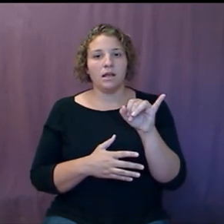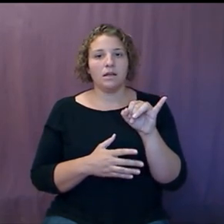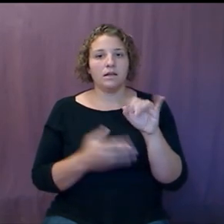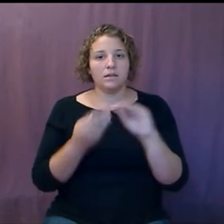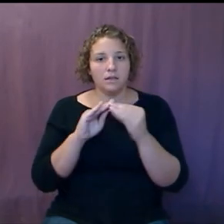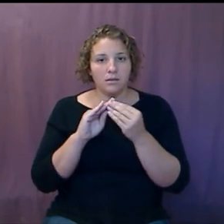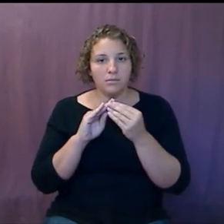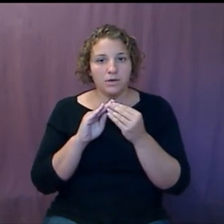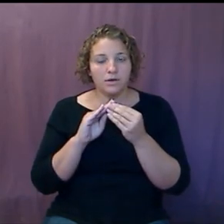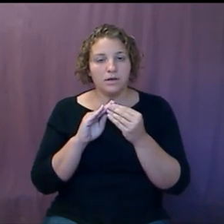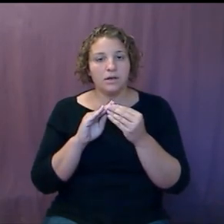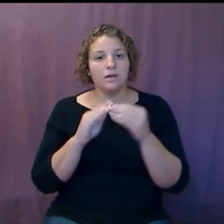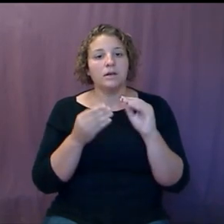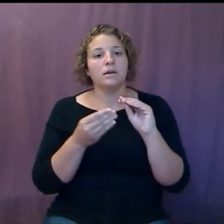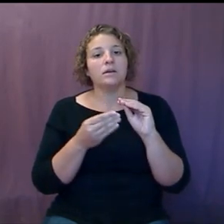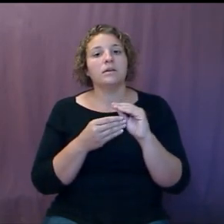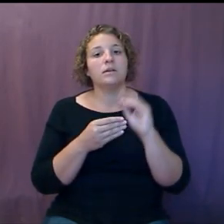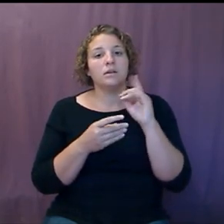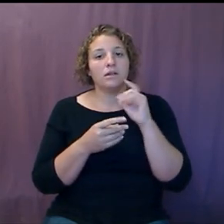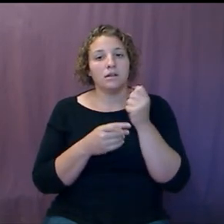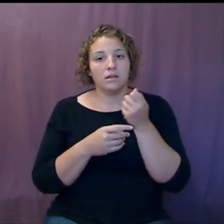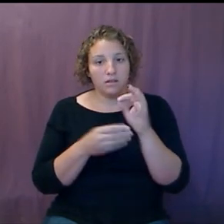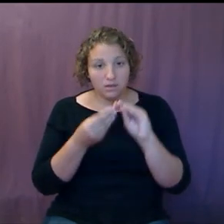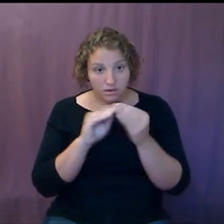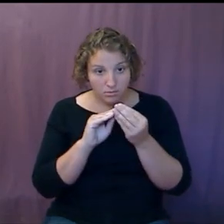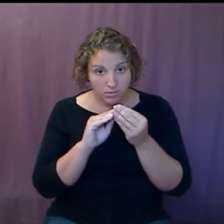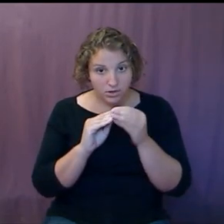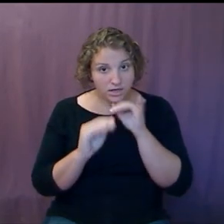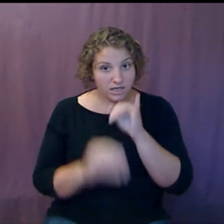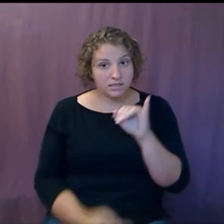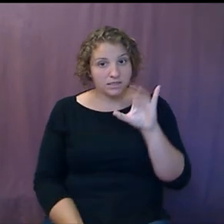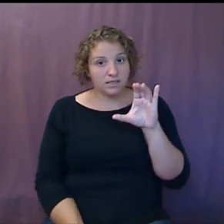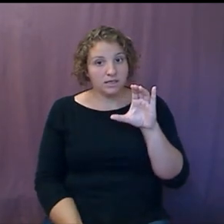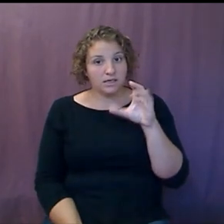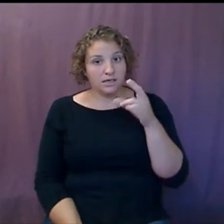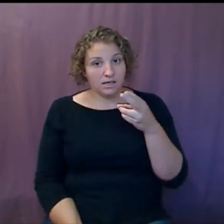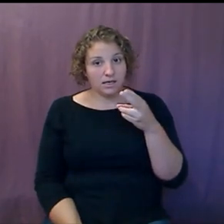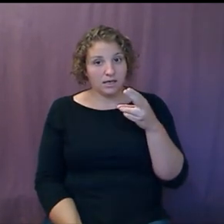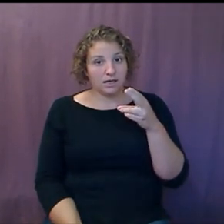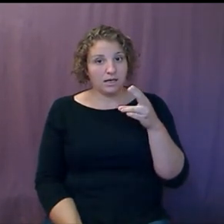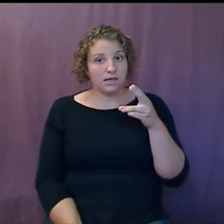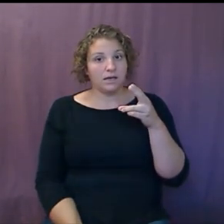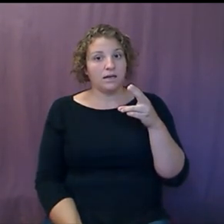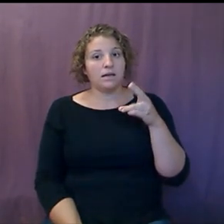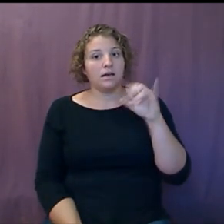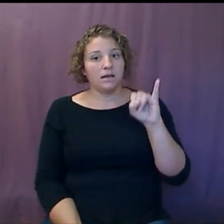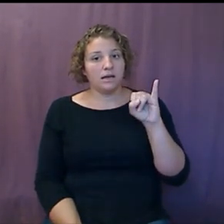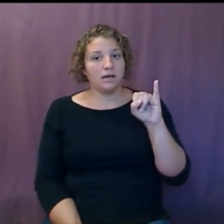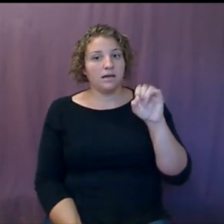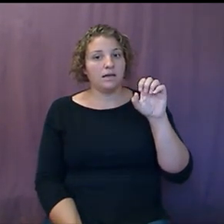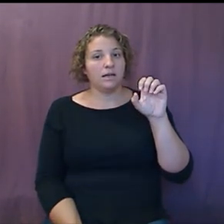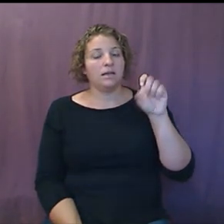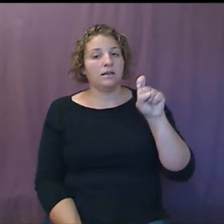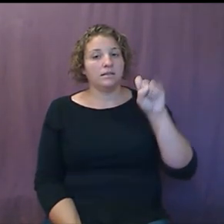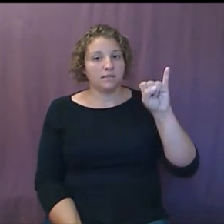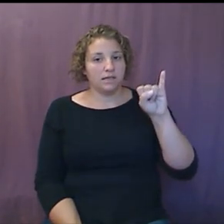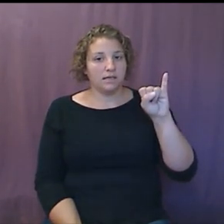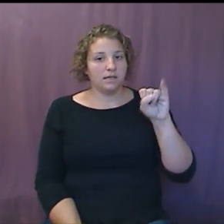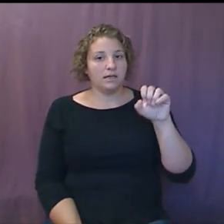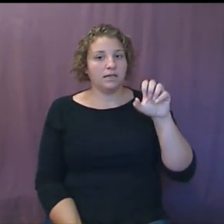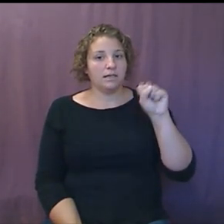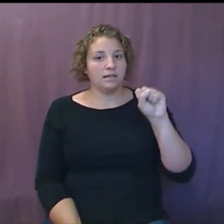the arithmos the number is chi psi sigma three letters you'll see it there